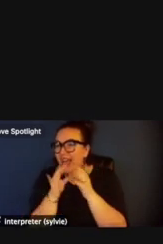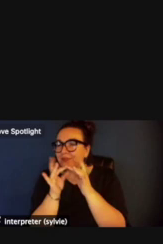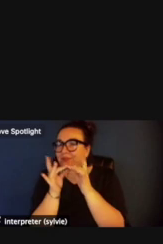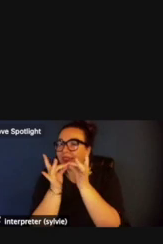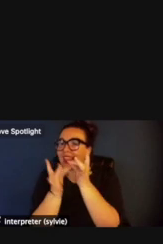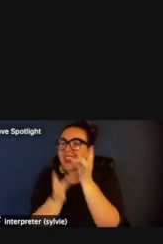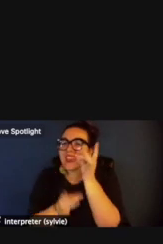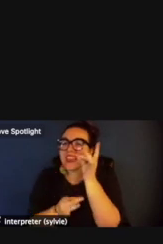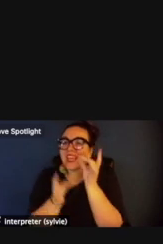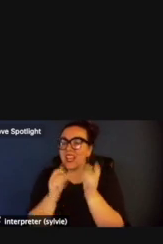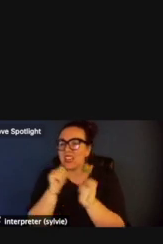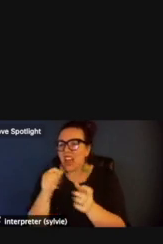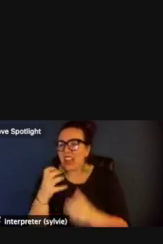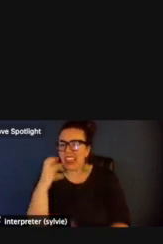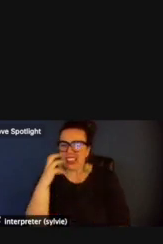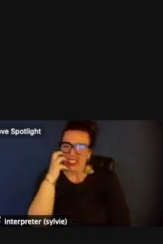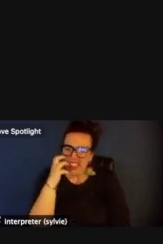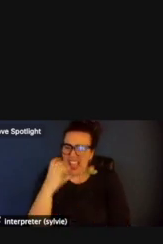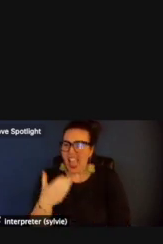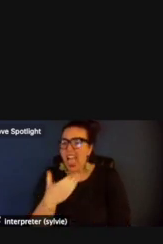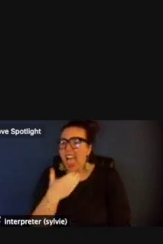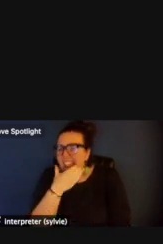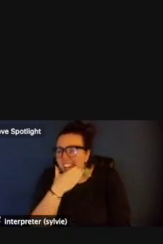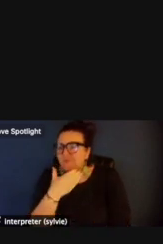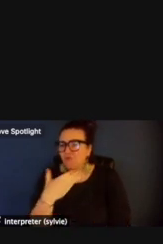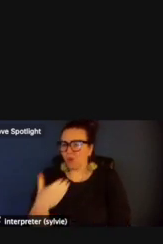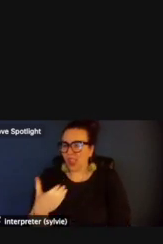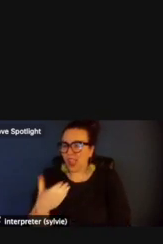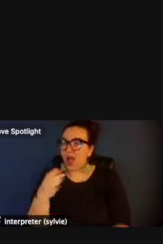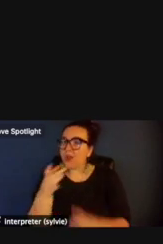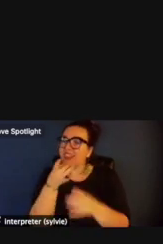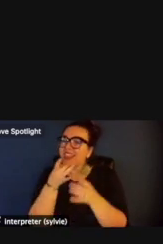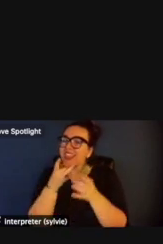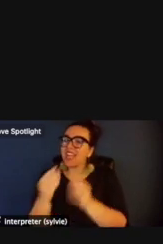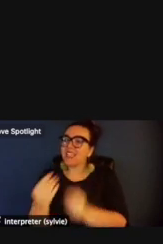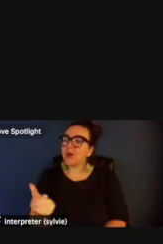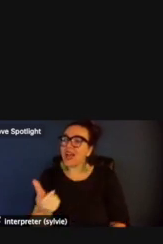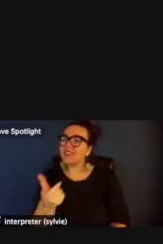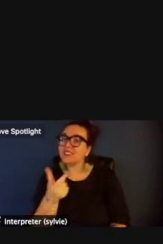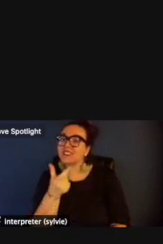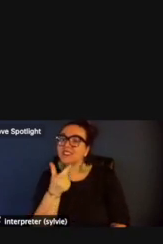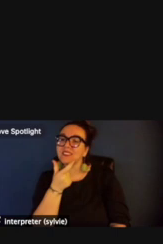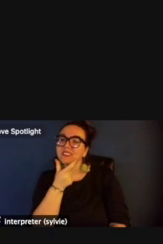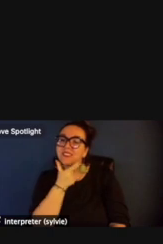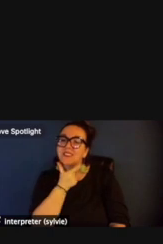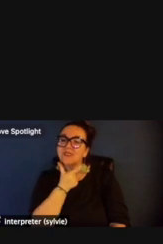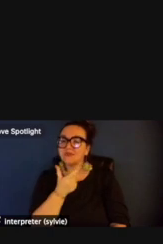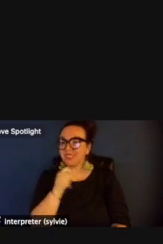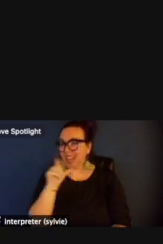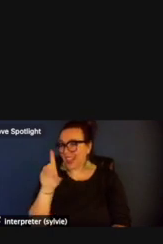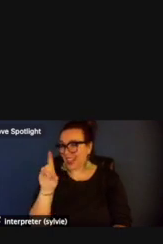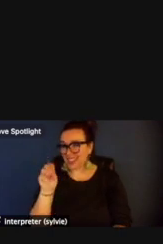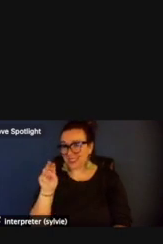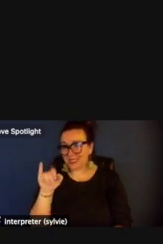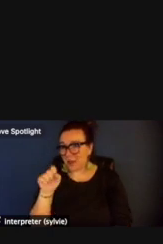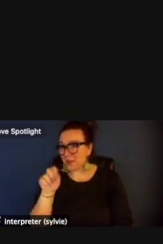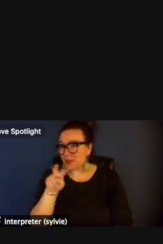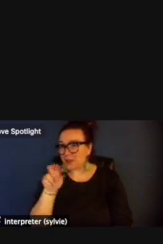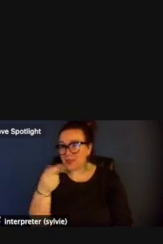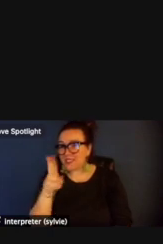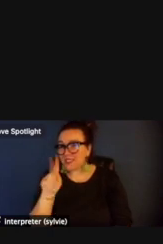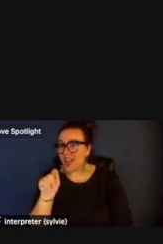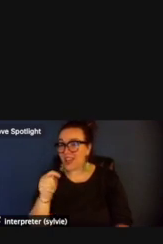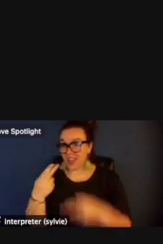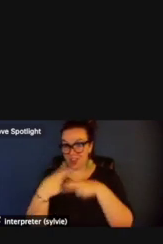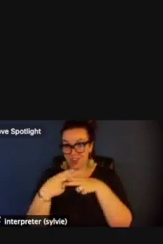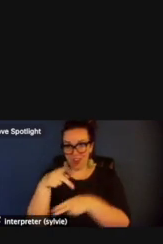like some of the very thick crusts we get from places like Domino's or Pizza Hut, but they call it a pie. But